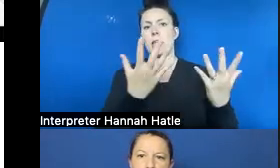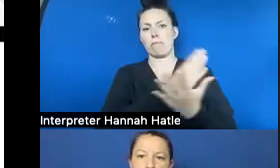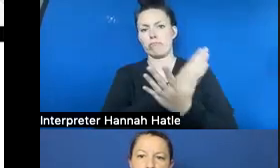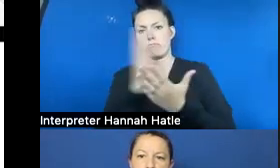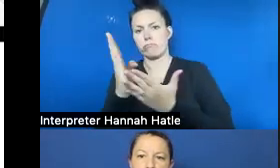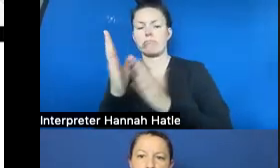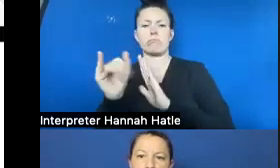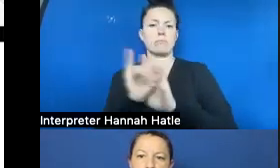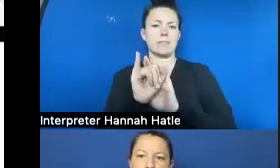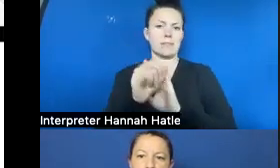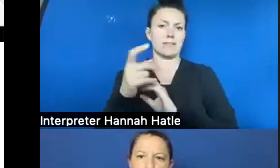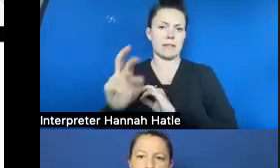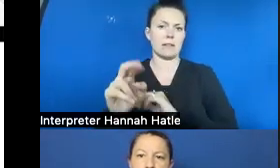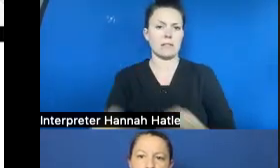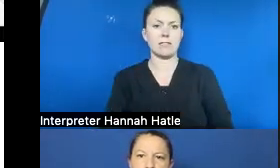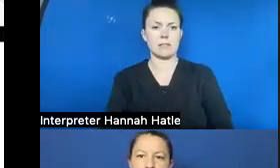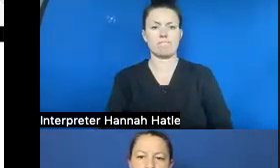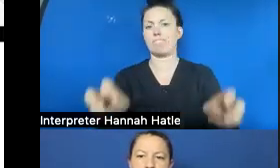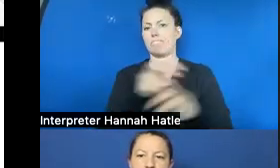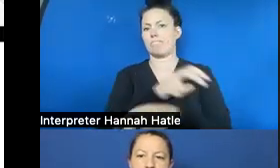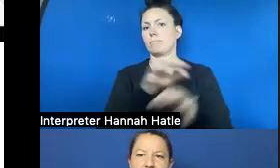Okay, and how would you